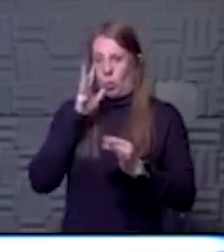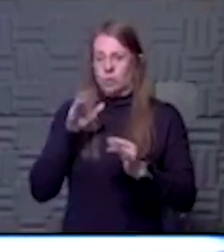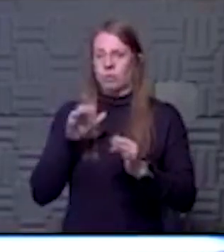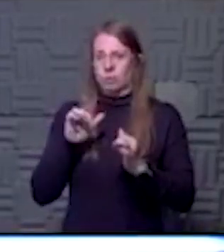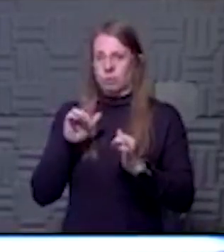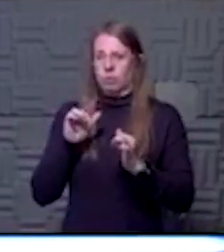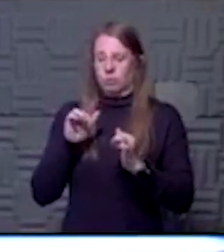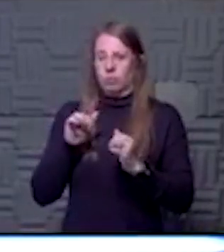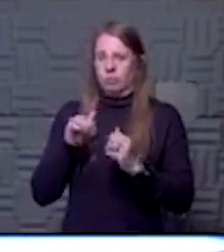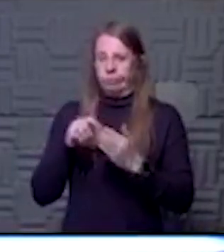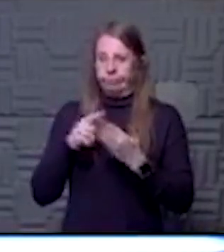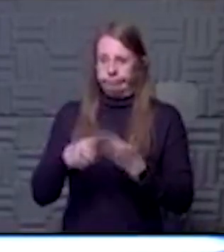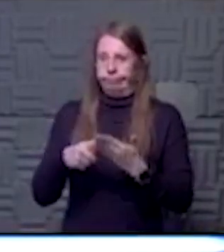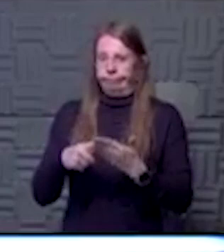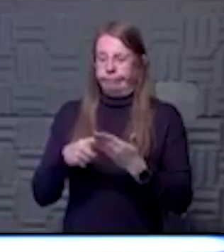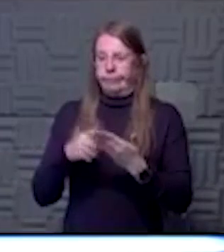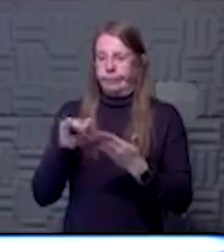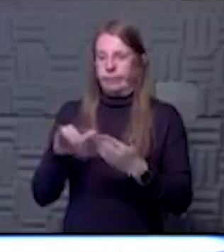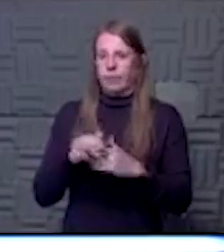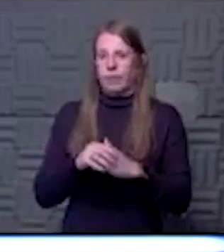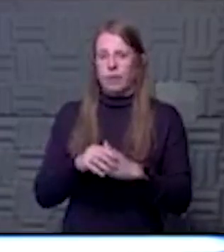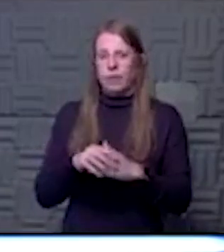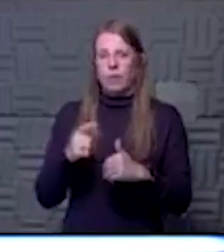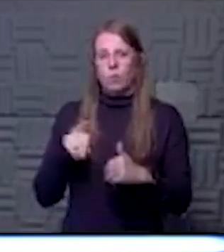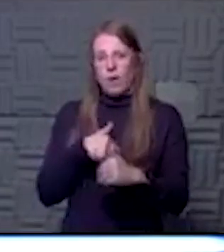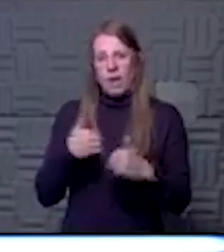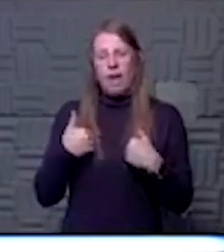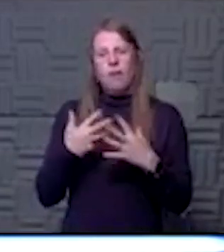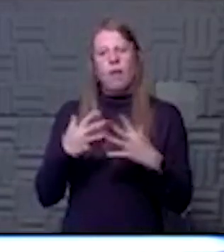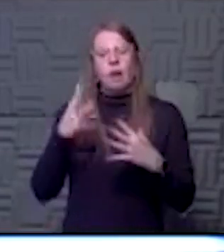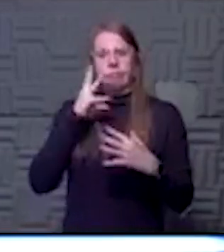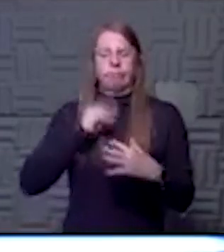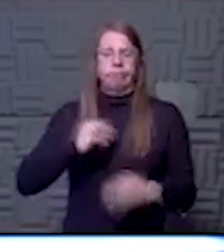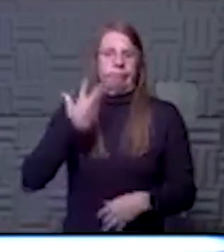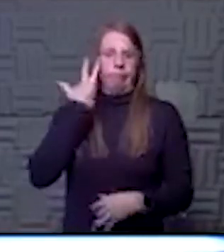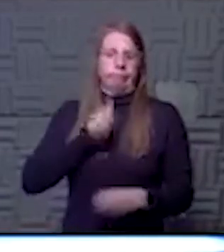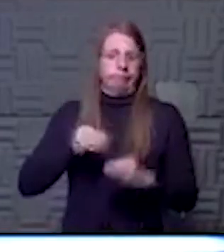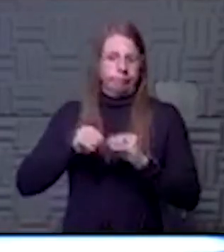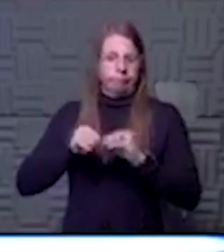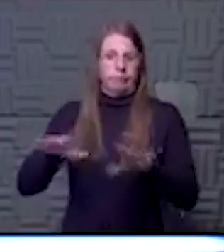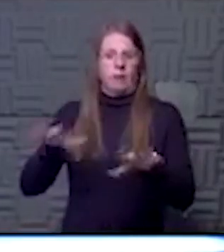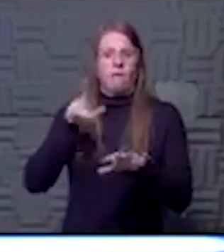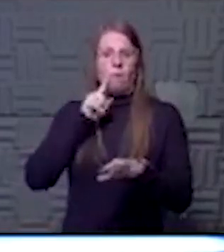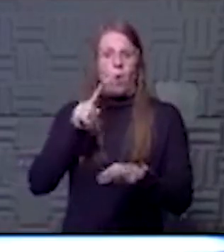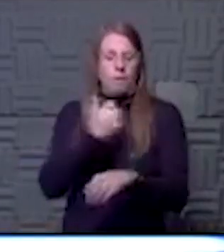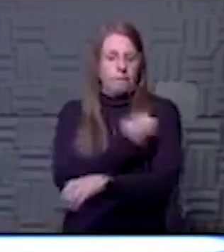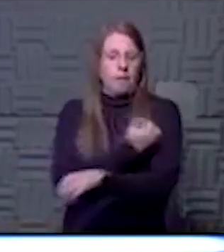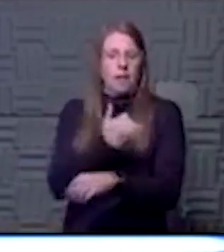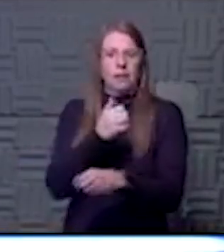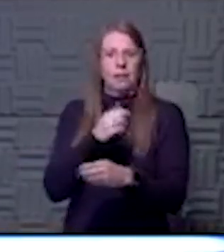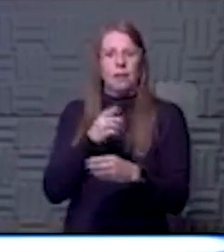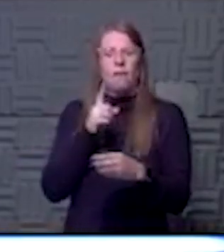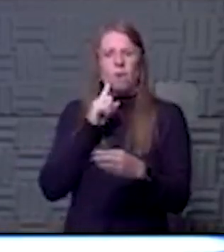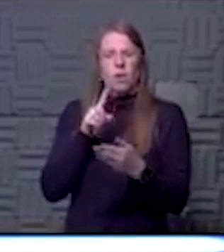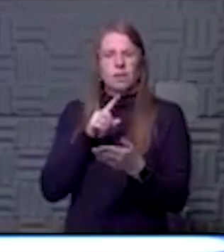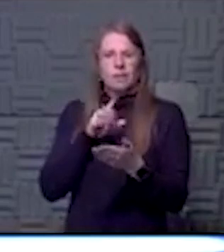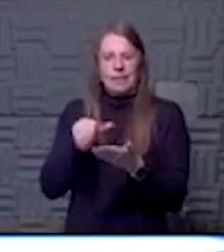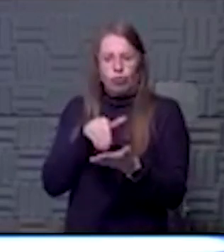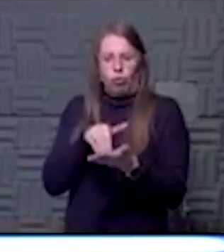have a lot of experience with the Vaccine for Children program on doing vaccination distribution through centralized systems.